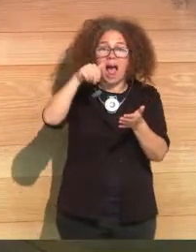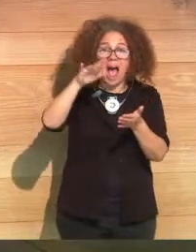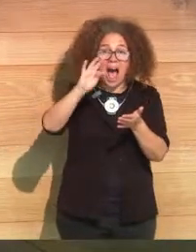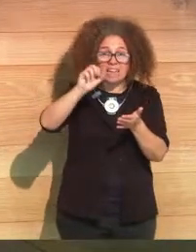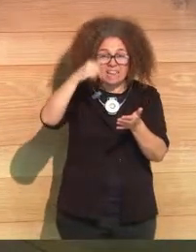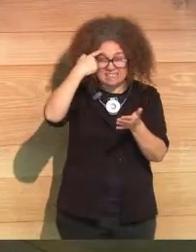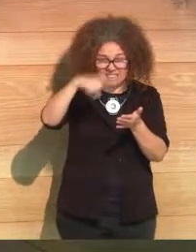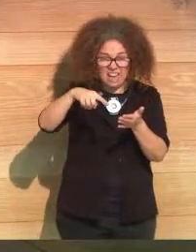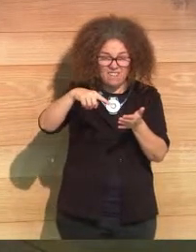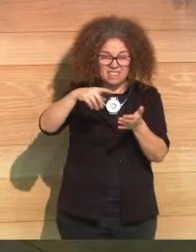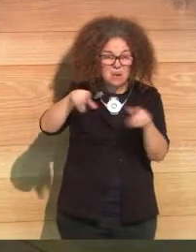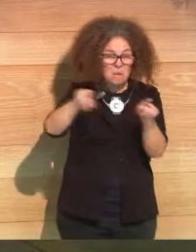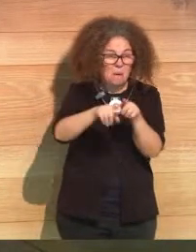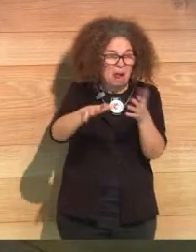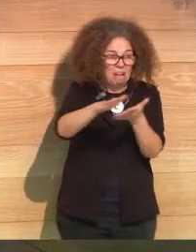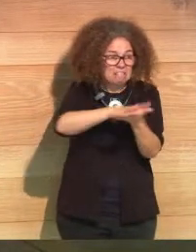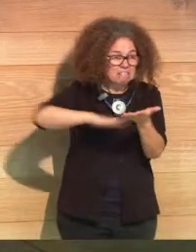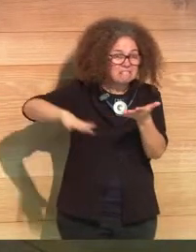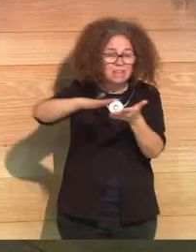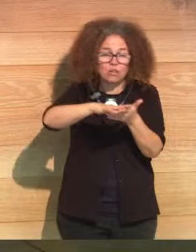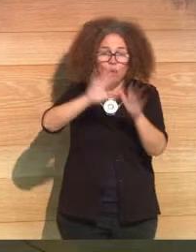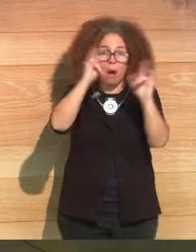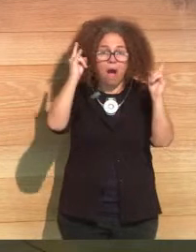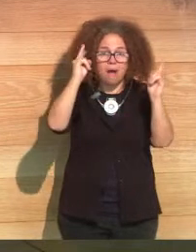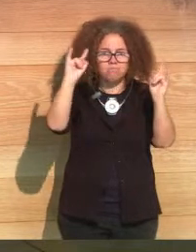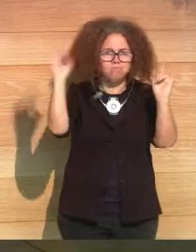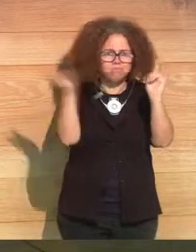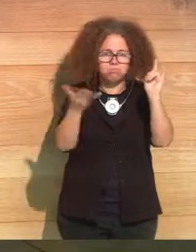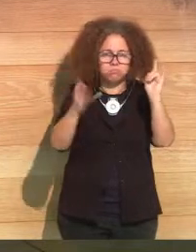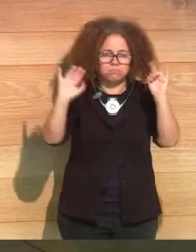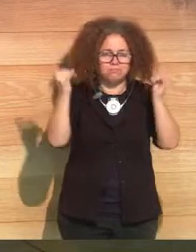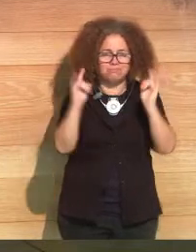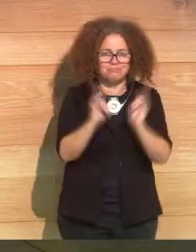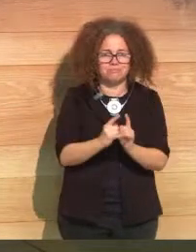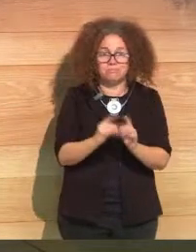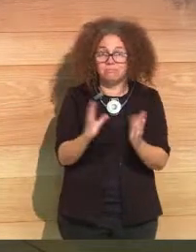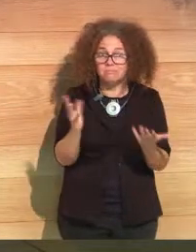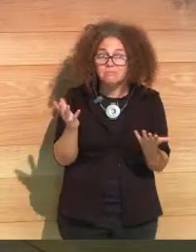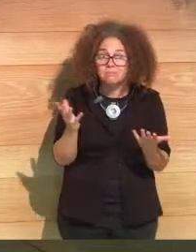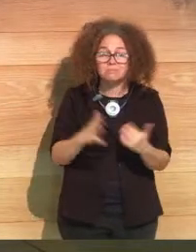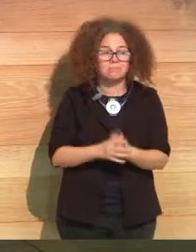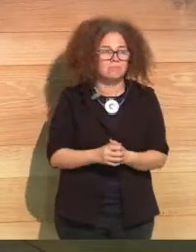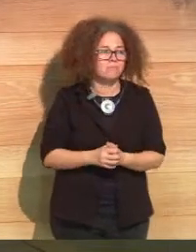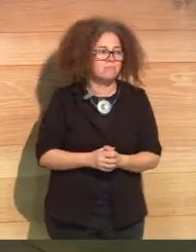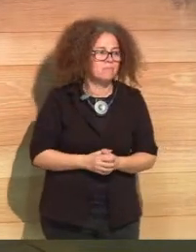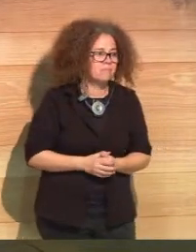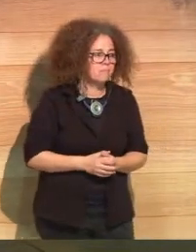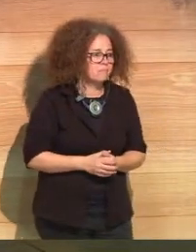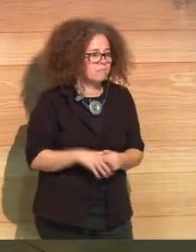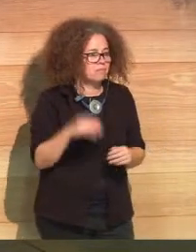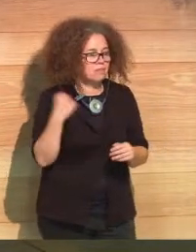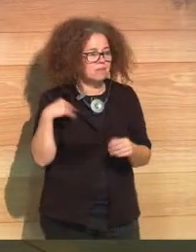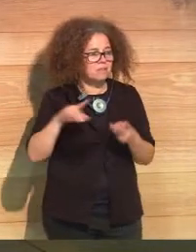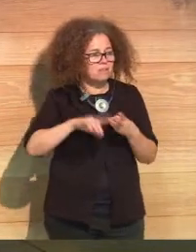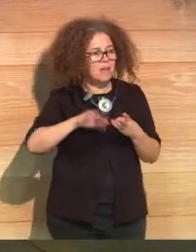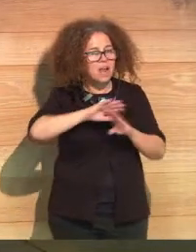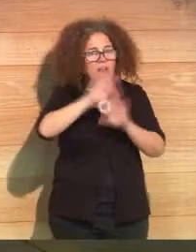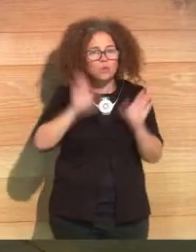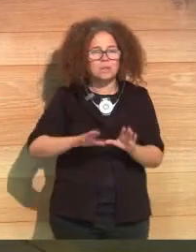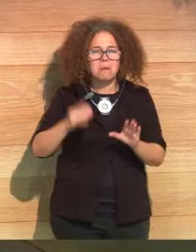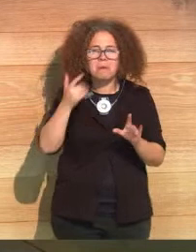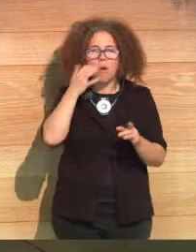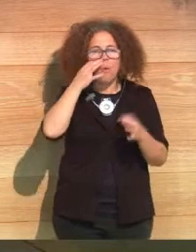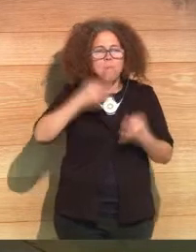moment. And so the last part with these activists is actually the first time you would see human beings in a piece of